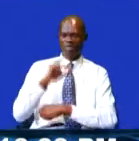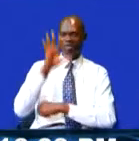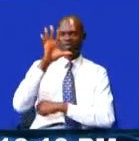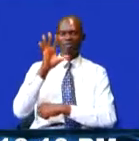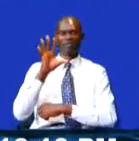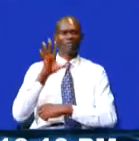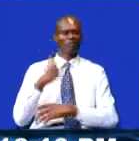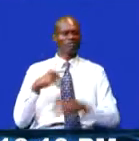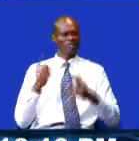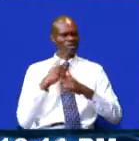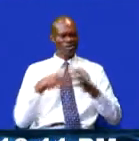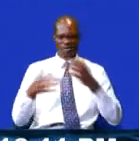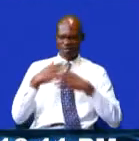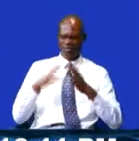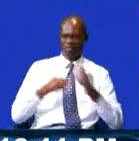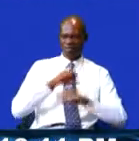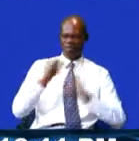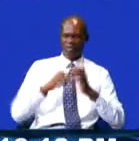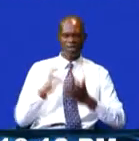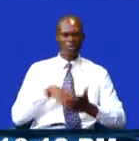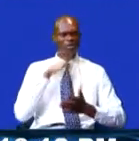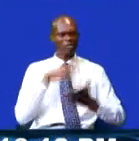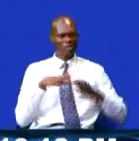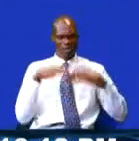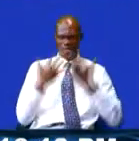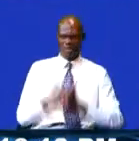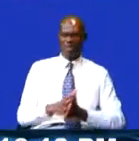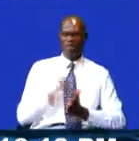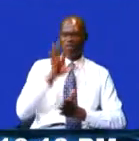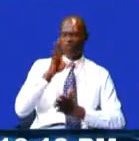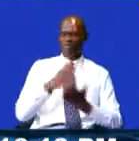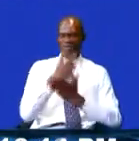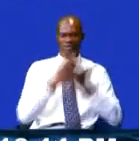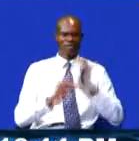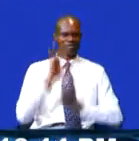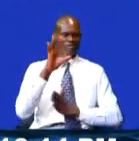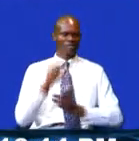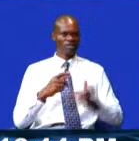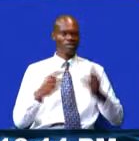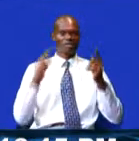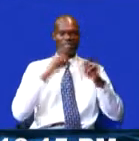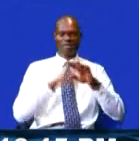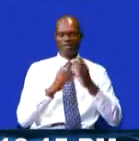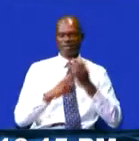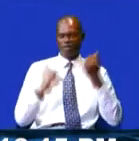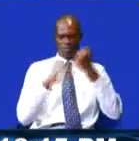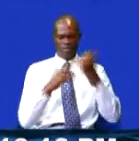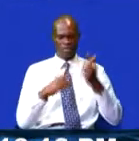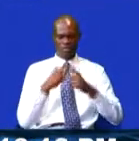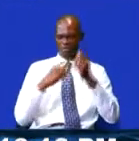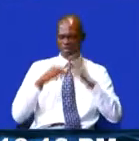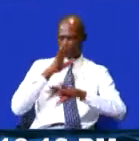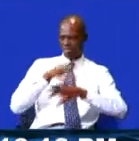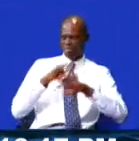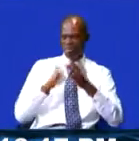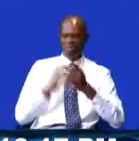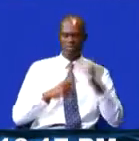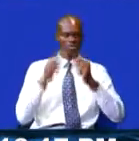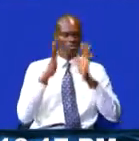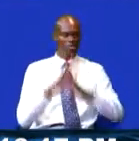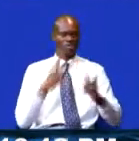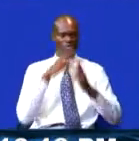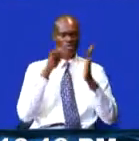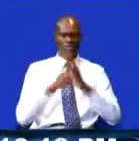started showing himself that he's about to die. Someone cannot die at 5:30, and we said that at 6 a.m., we are going to call the administration to come here so